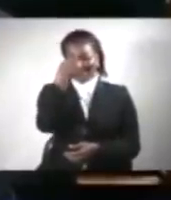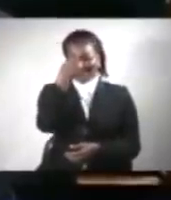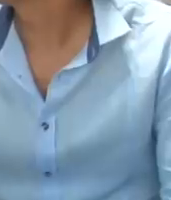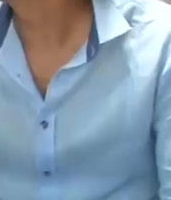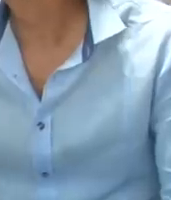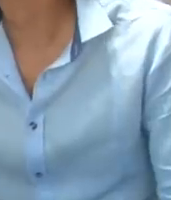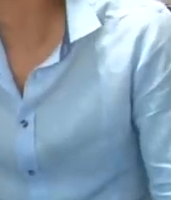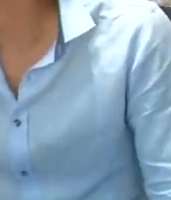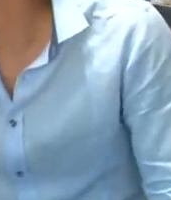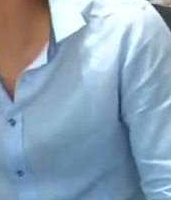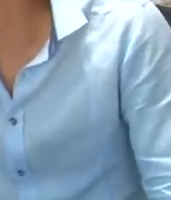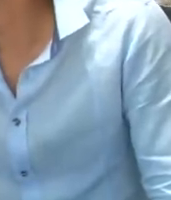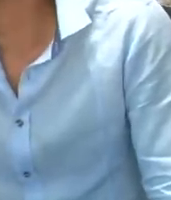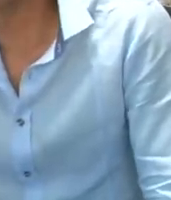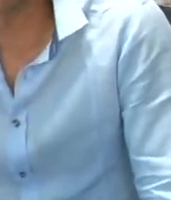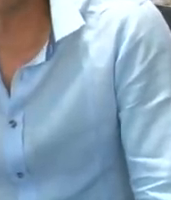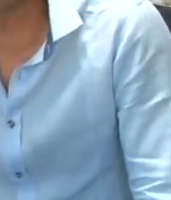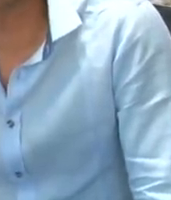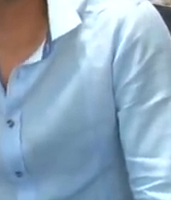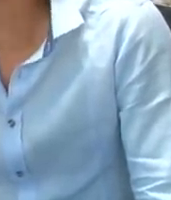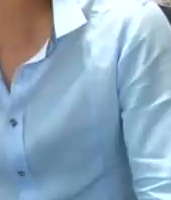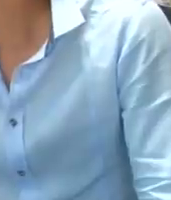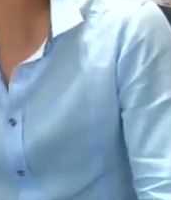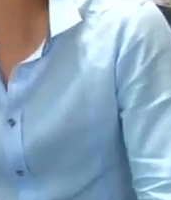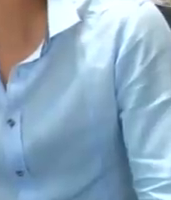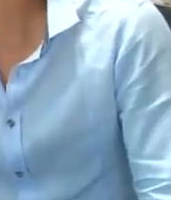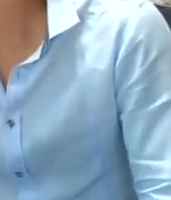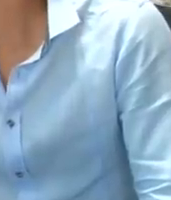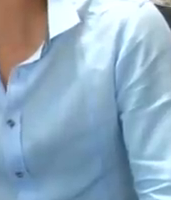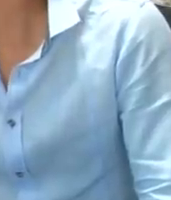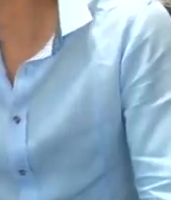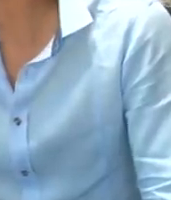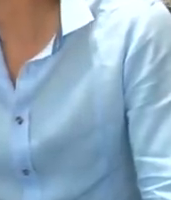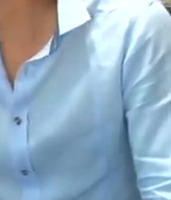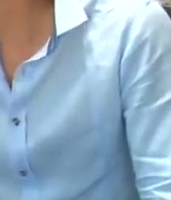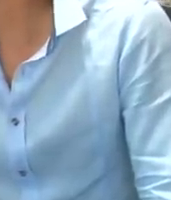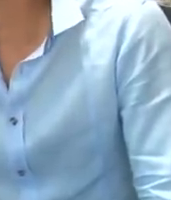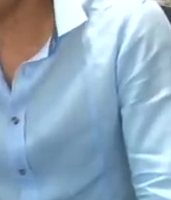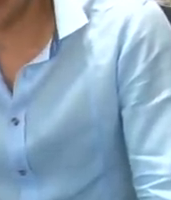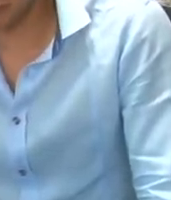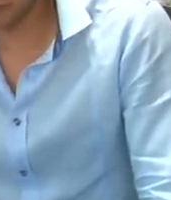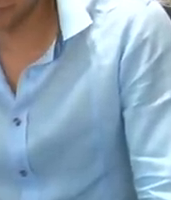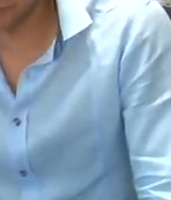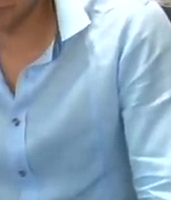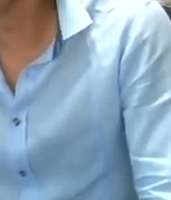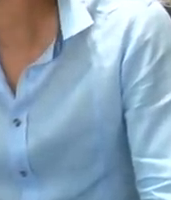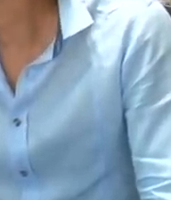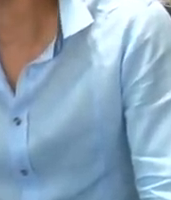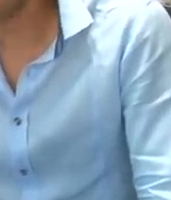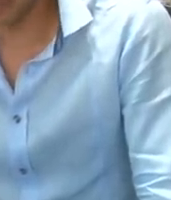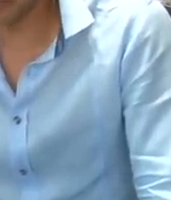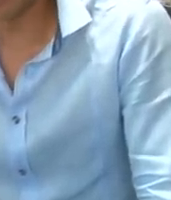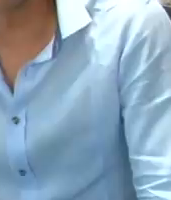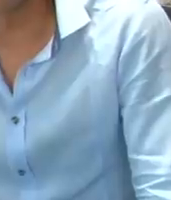member. How about that surname? Frolic. Frolic. Honestly, with a name like Frolic, why is he not with the EFF? It's very honourable, though. Absolutely. Honourable Frolic.